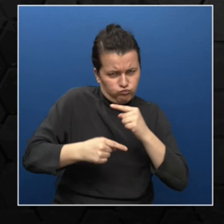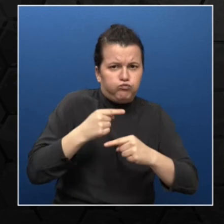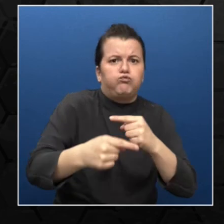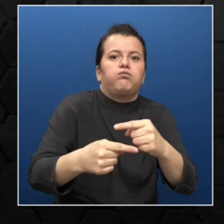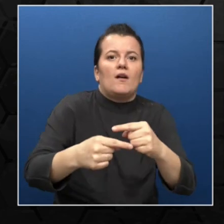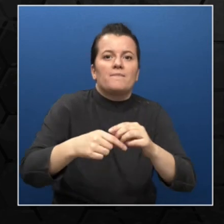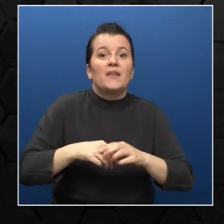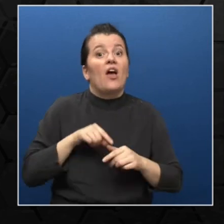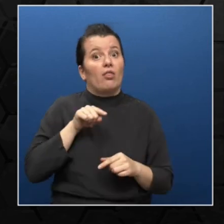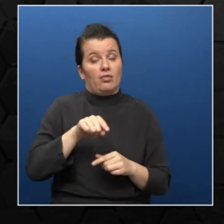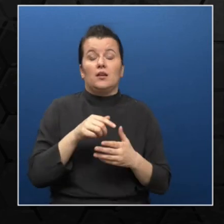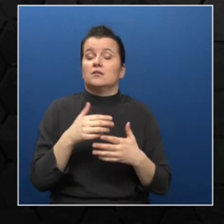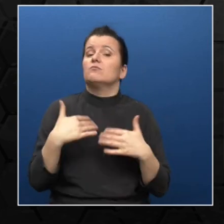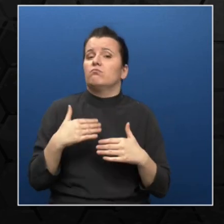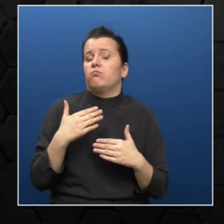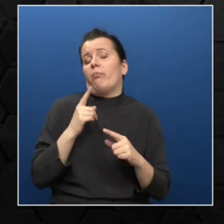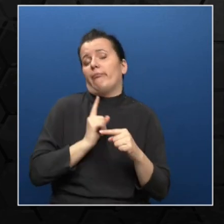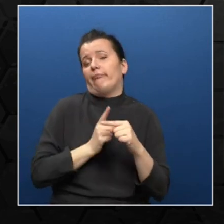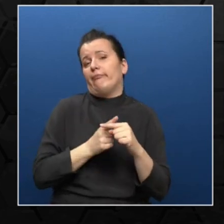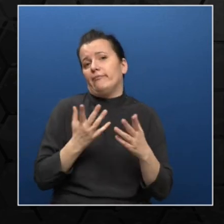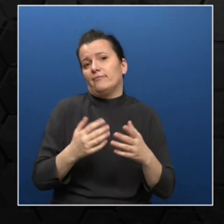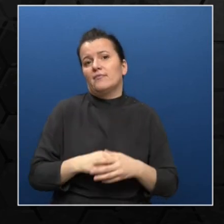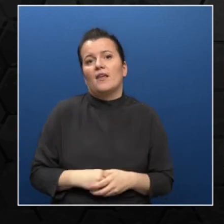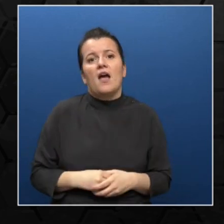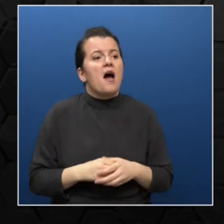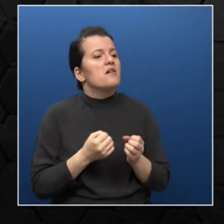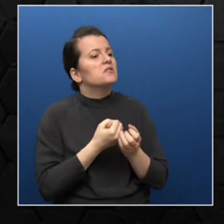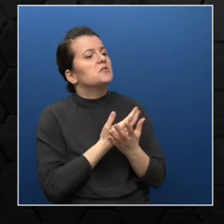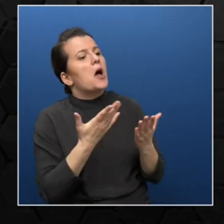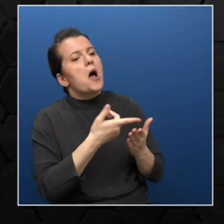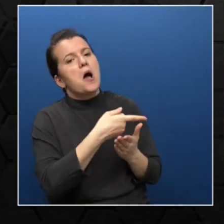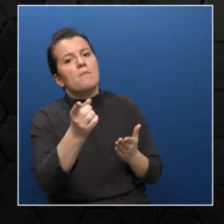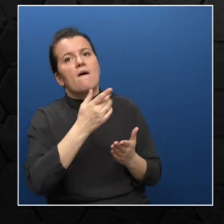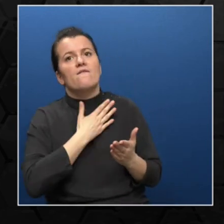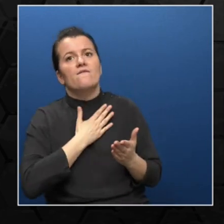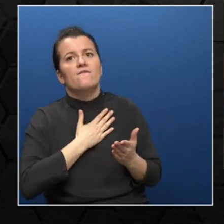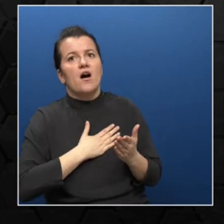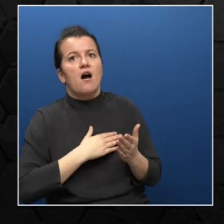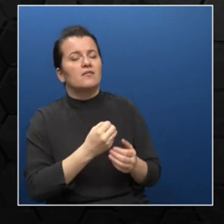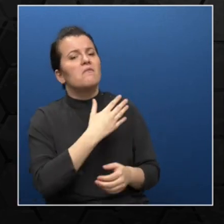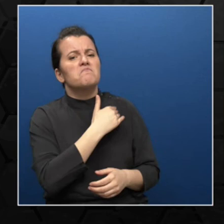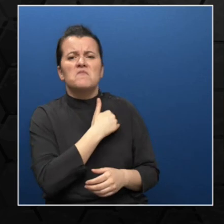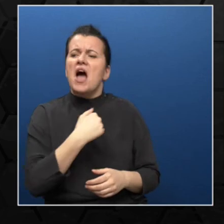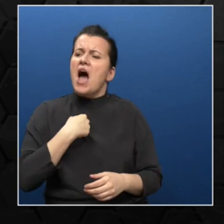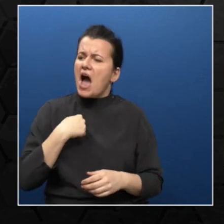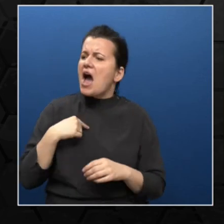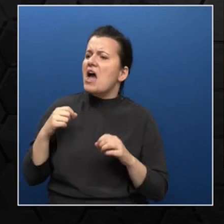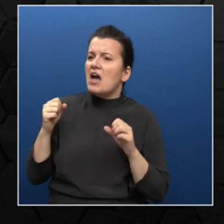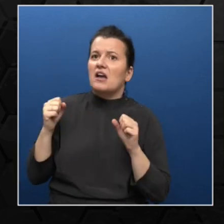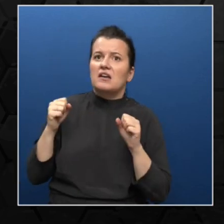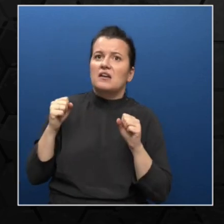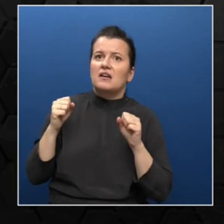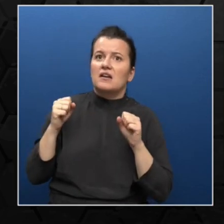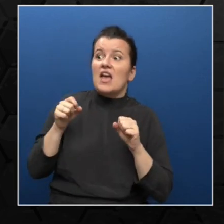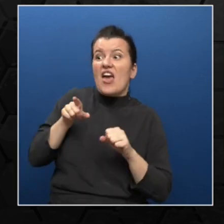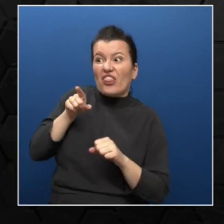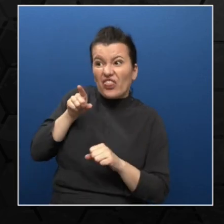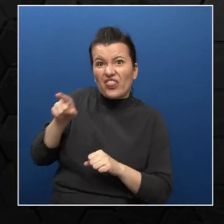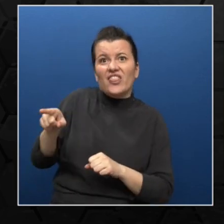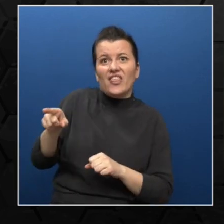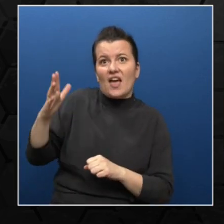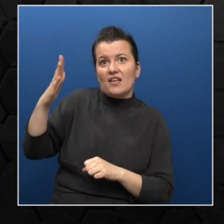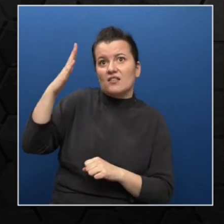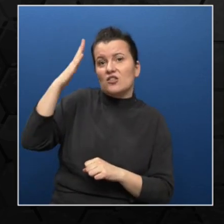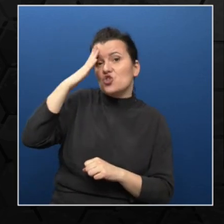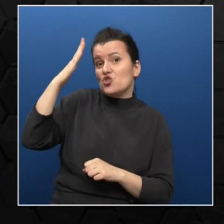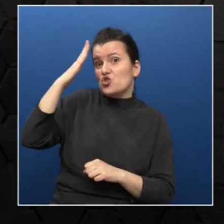me and they've shown me projects that they've worked on that I thought, oh yeah, I could use that kind of knowledge in